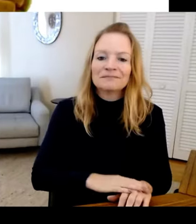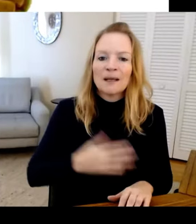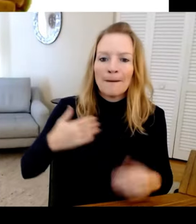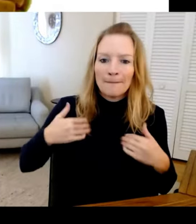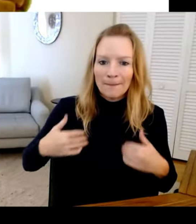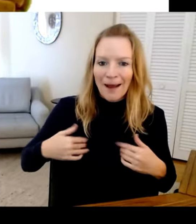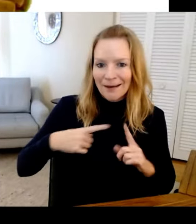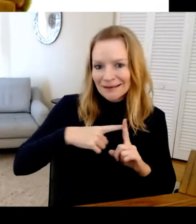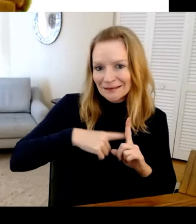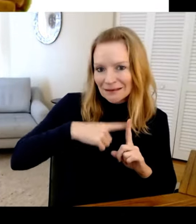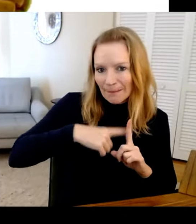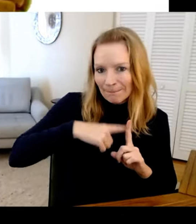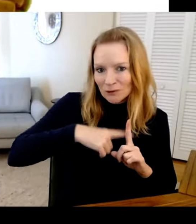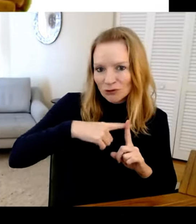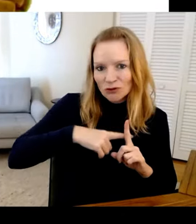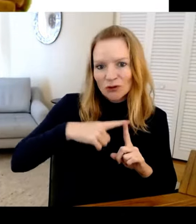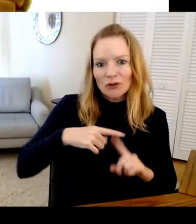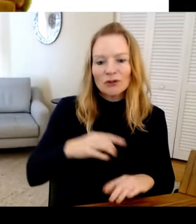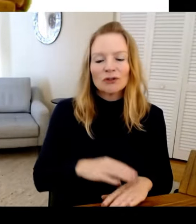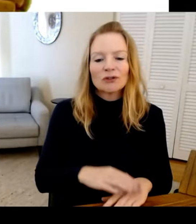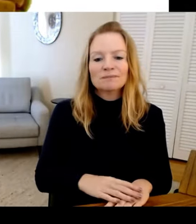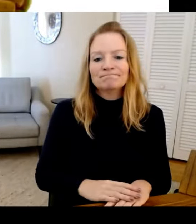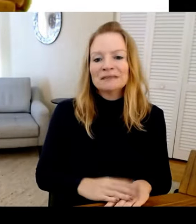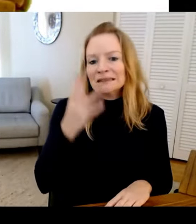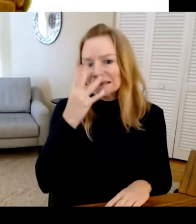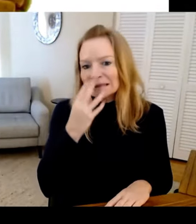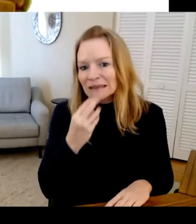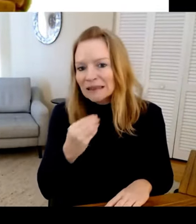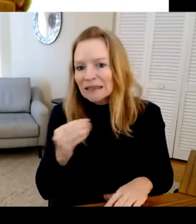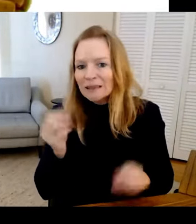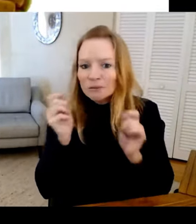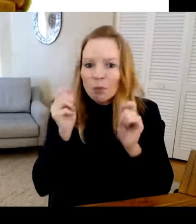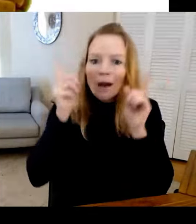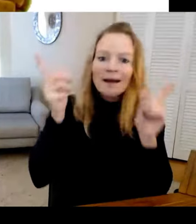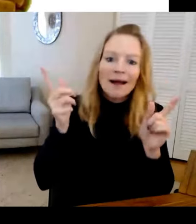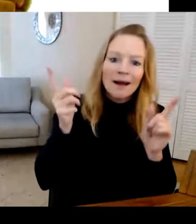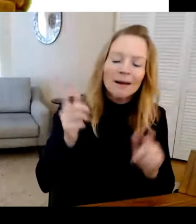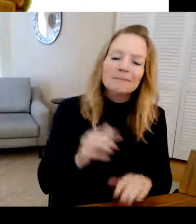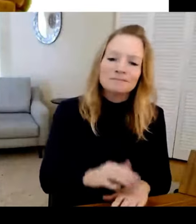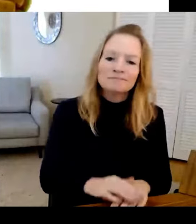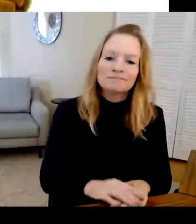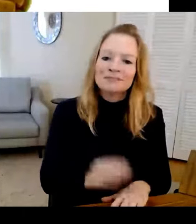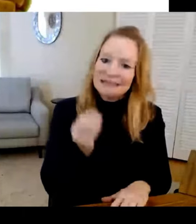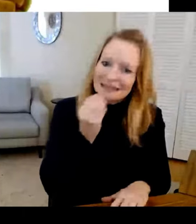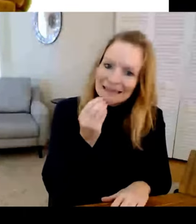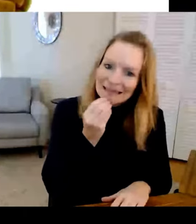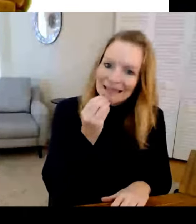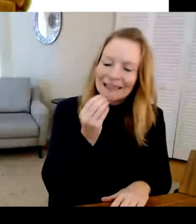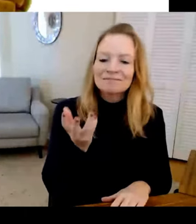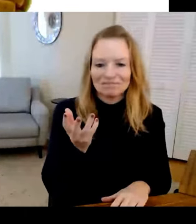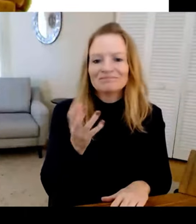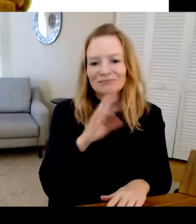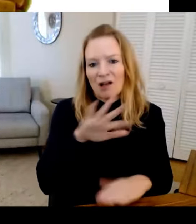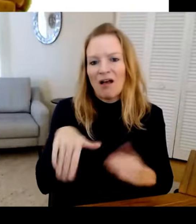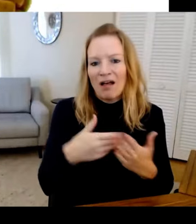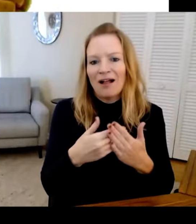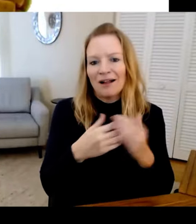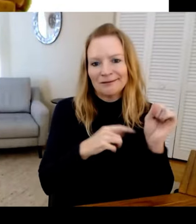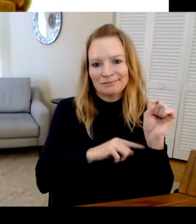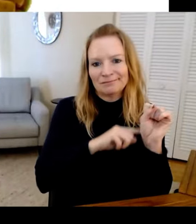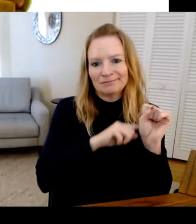heart rate, heartbeat, body temperature, sleep, waking up,